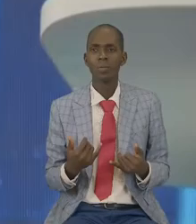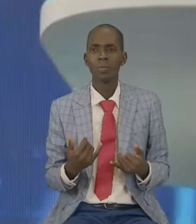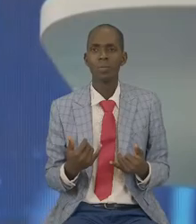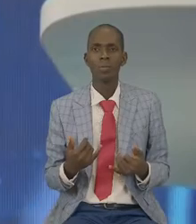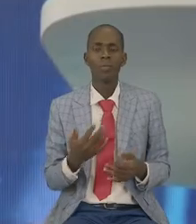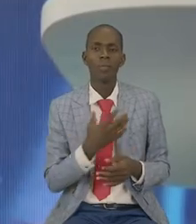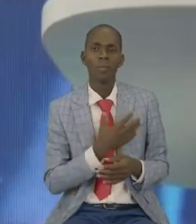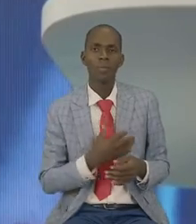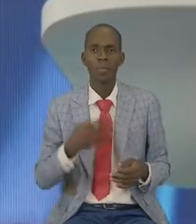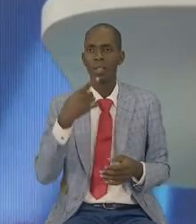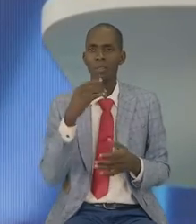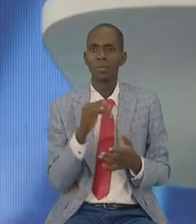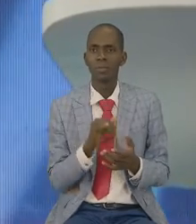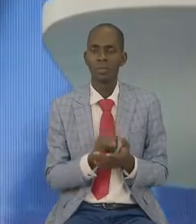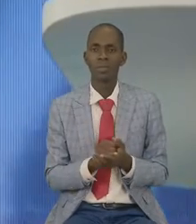and say,